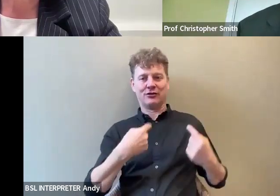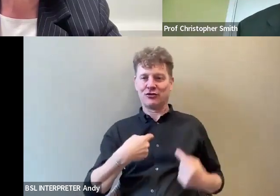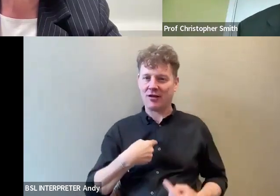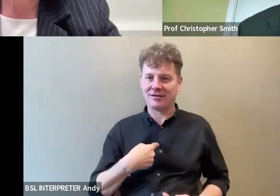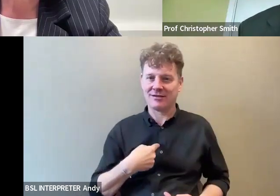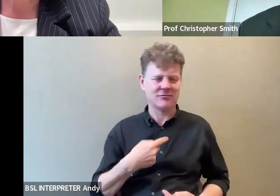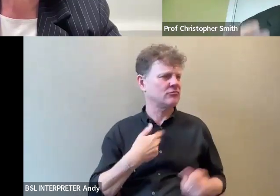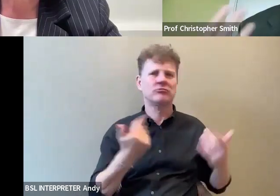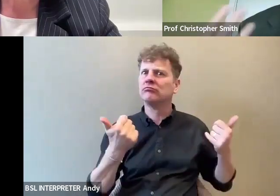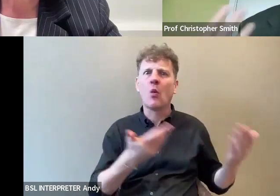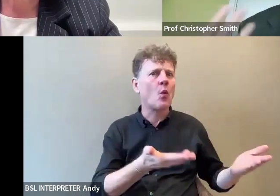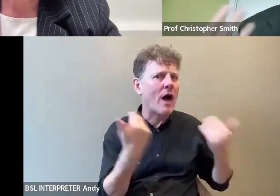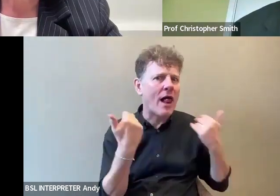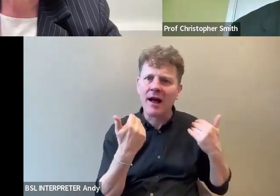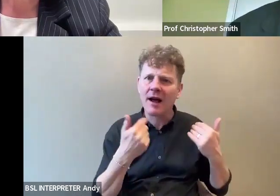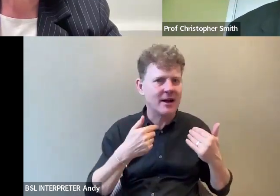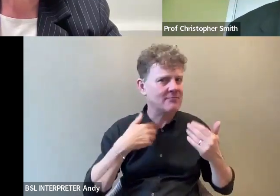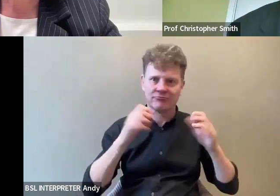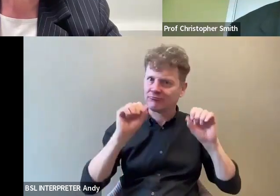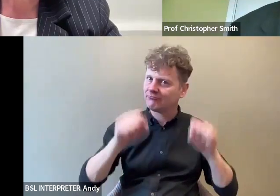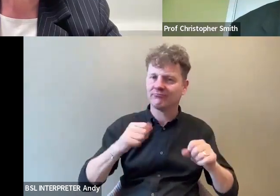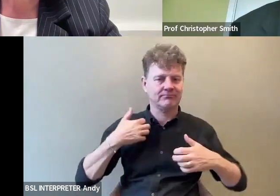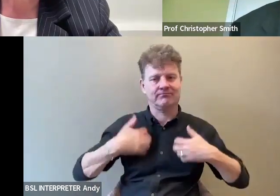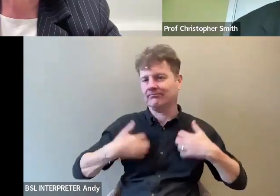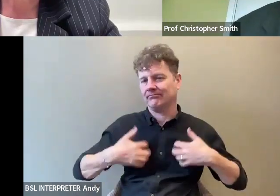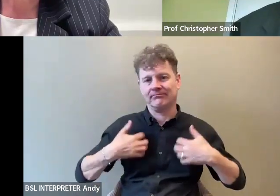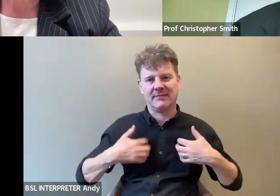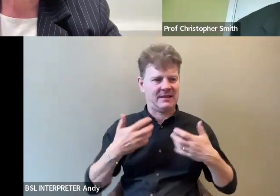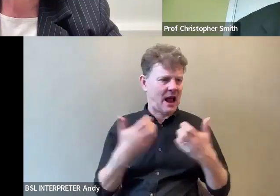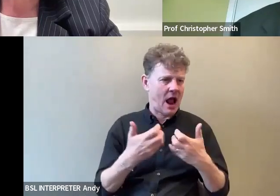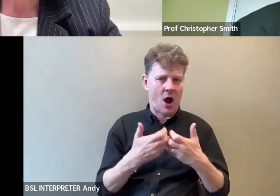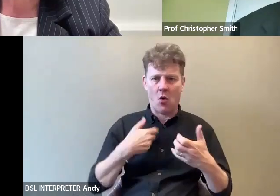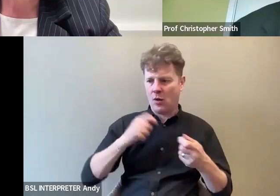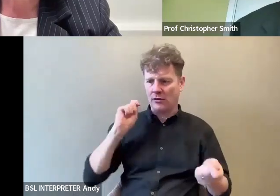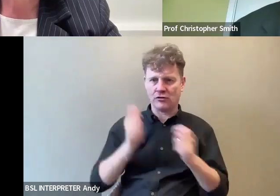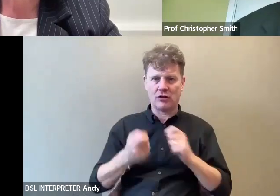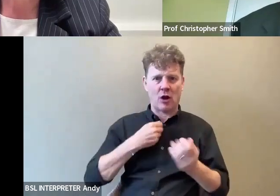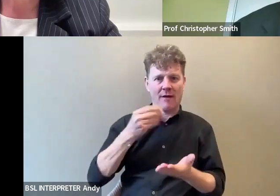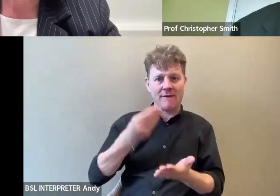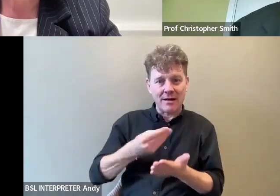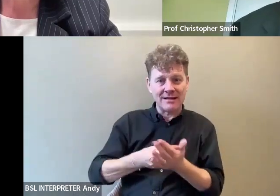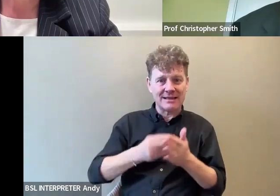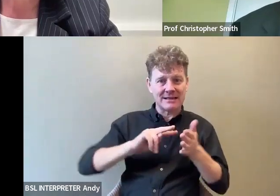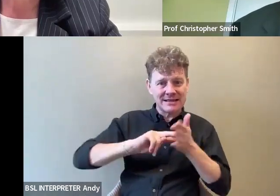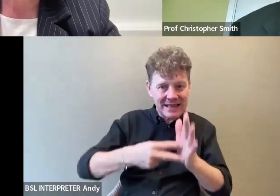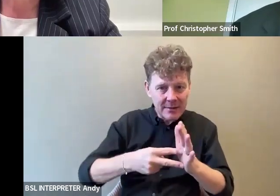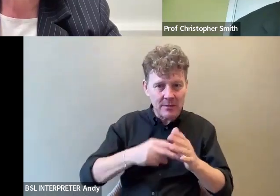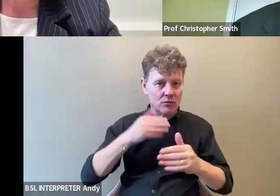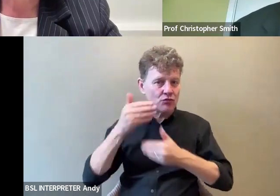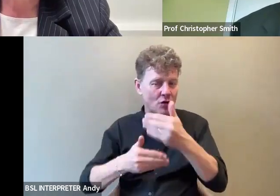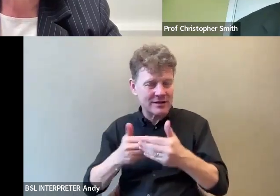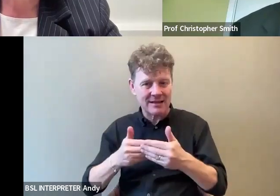I really welcome. Hard at how we can change our funding schemes and processes, reduce barriers